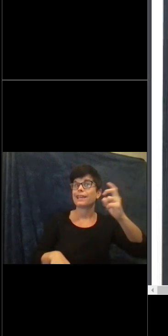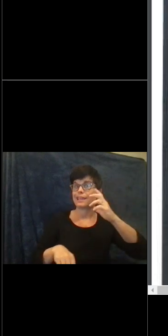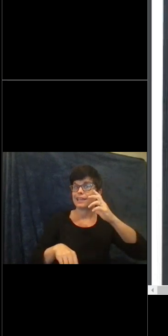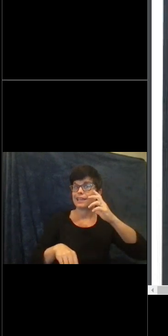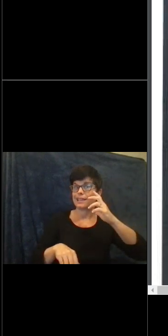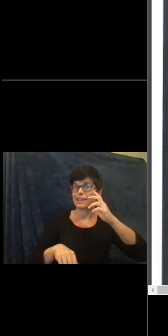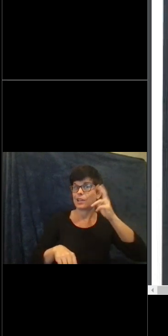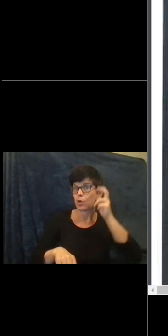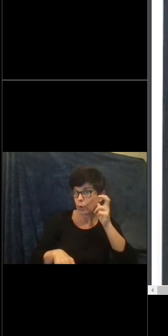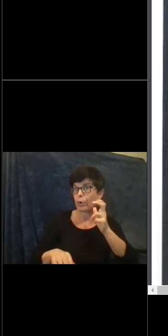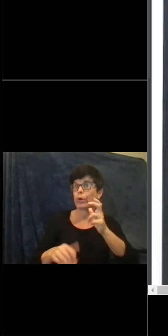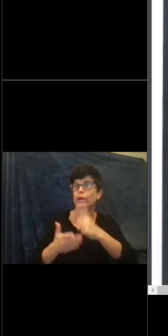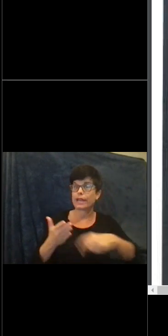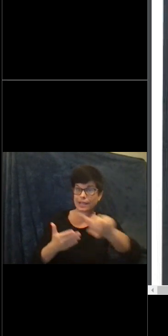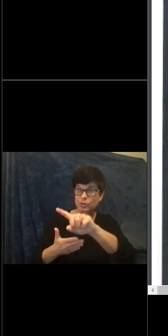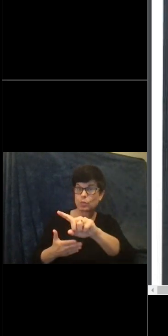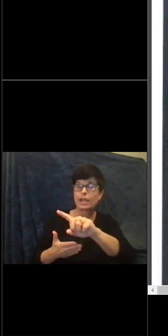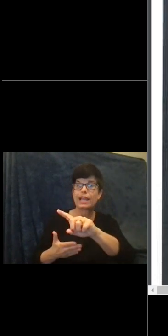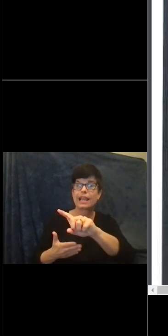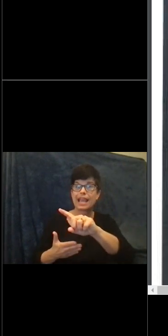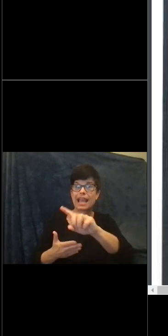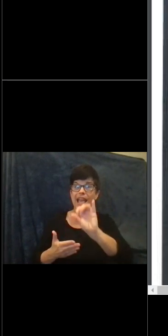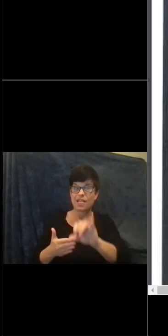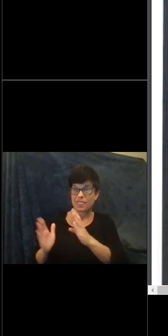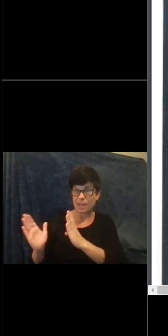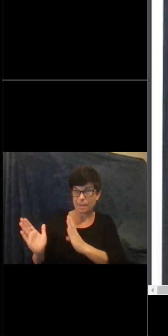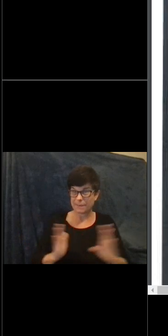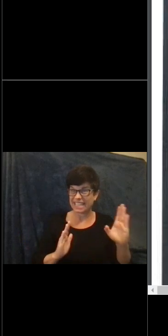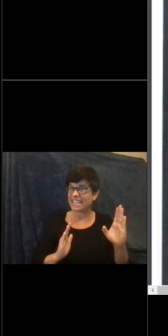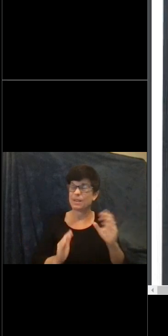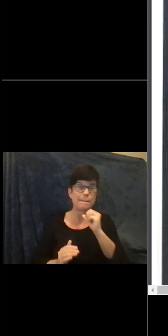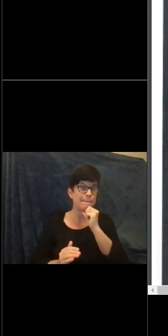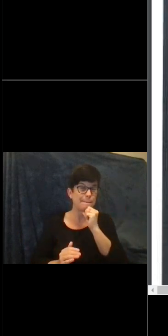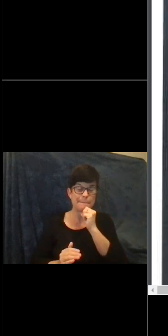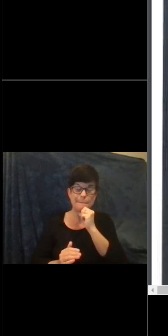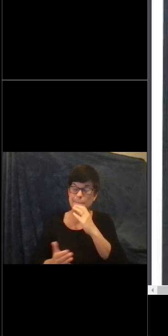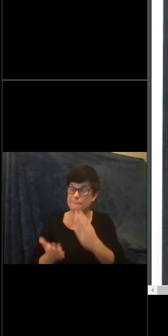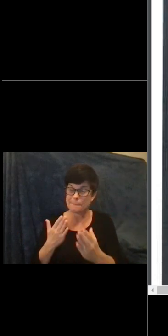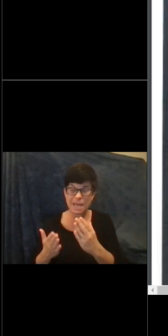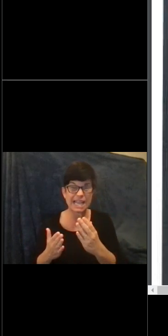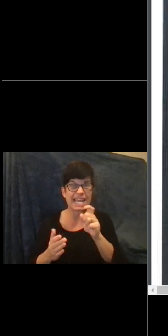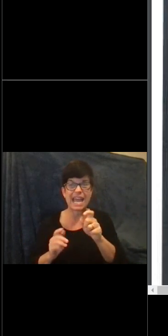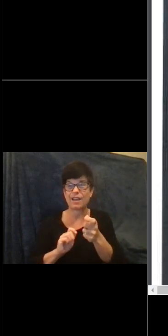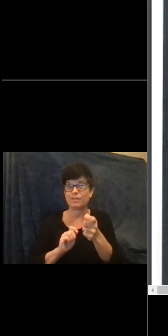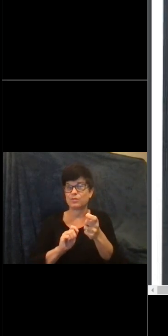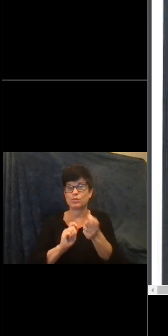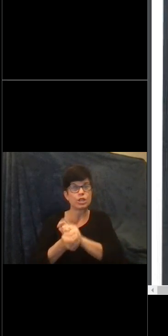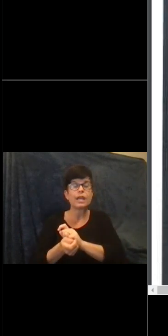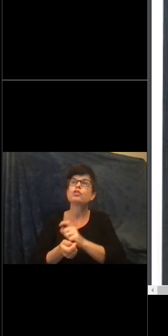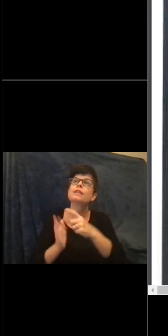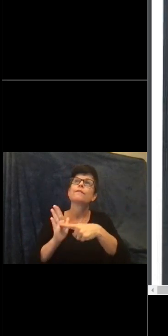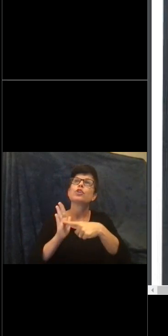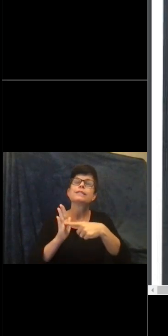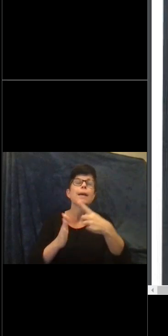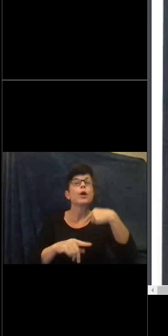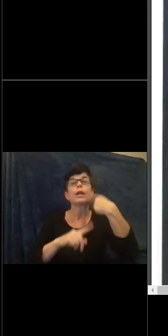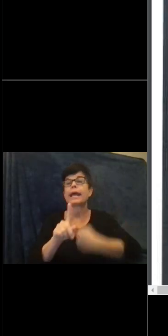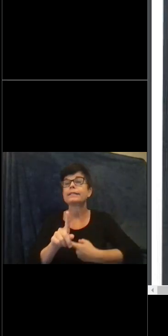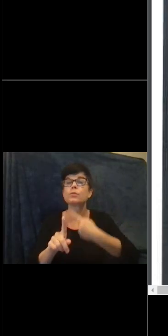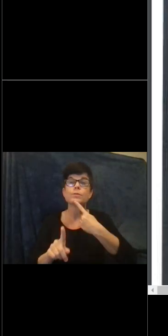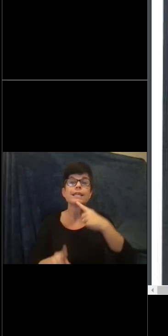in effect, that plan may become invalid if in a month, let's say we come back to your next meeting, and in a month we